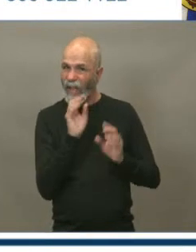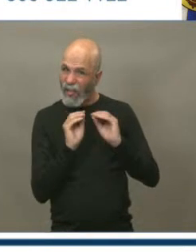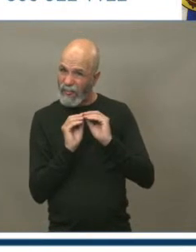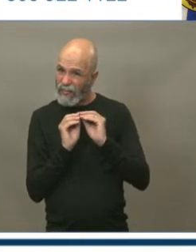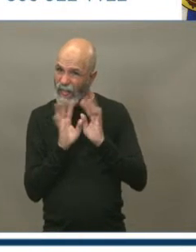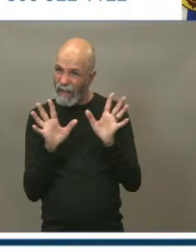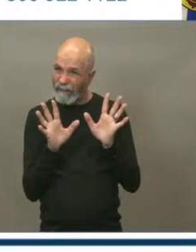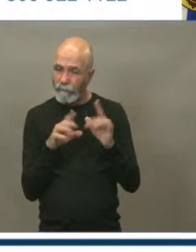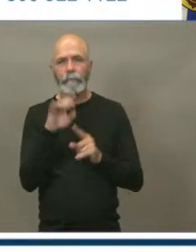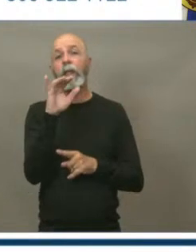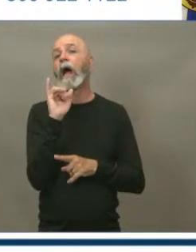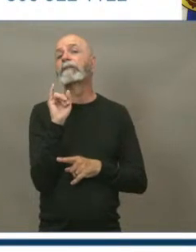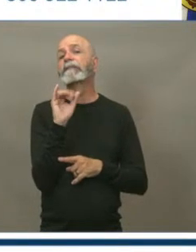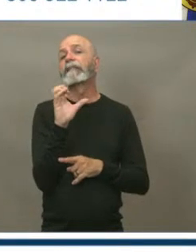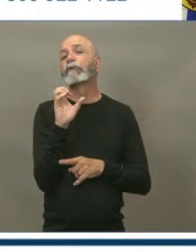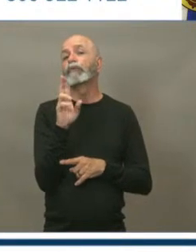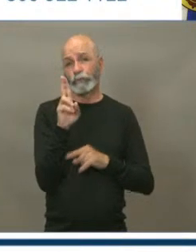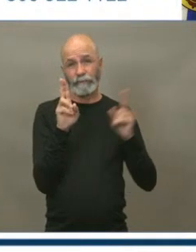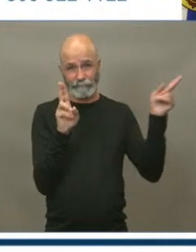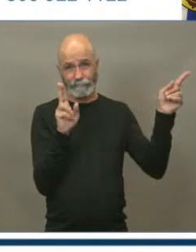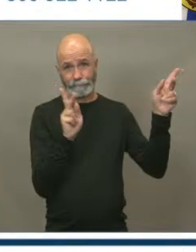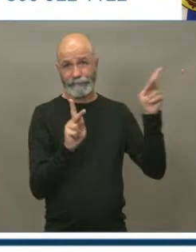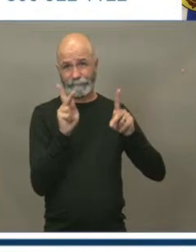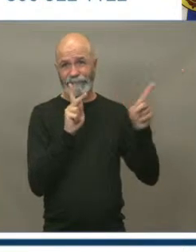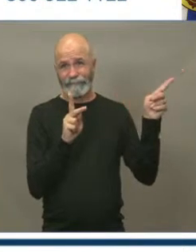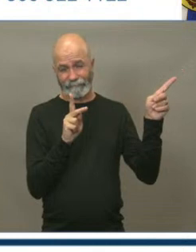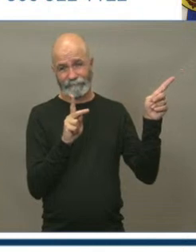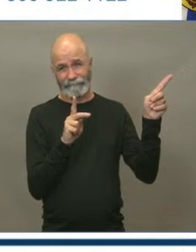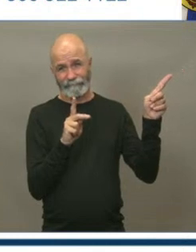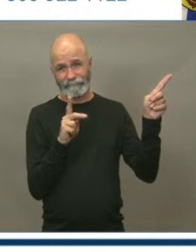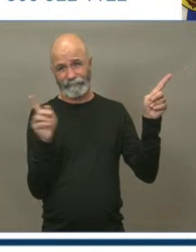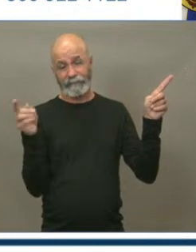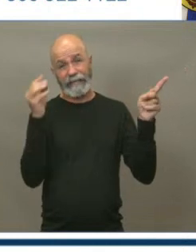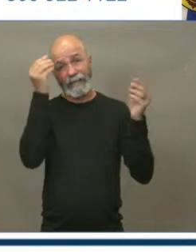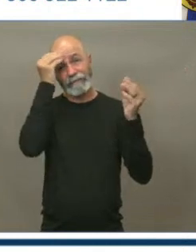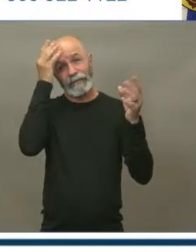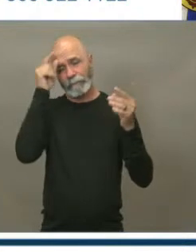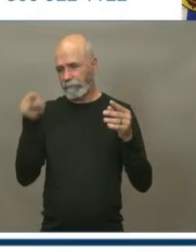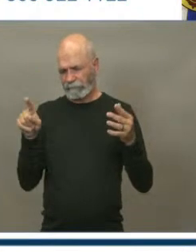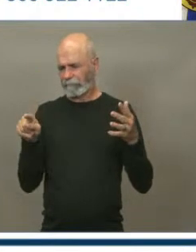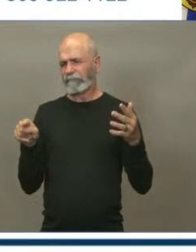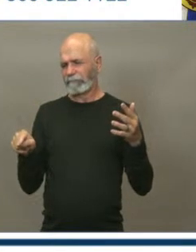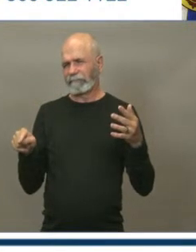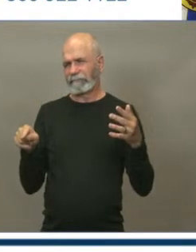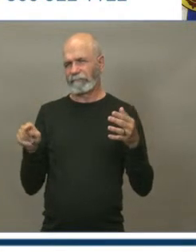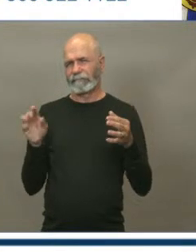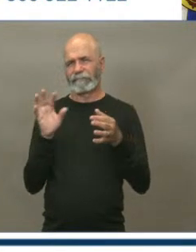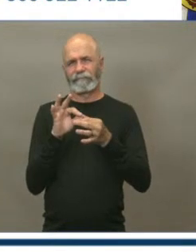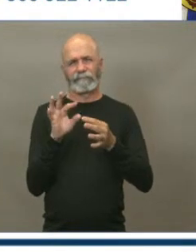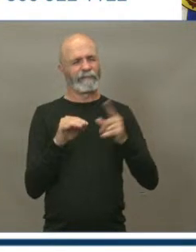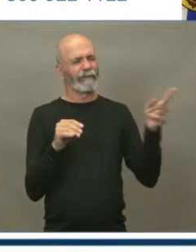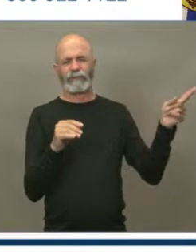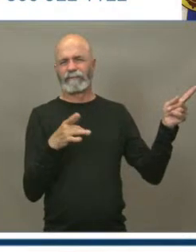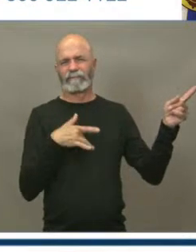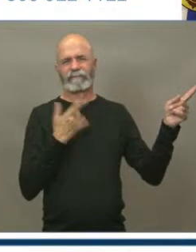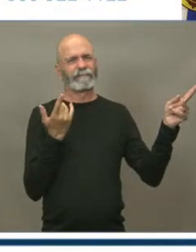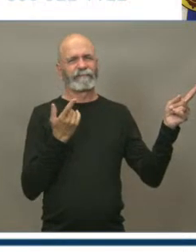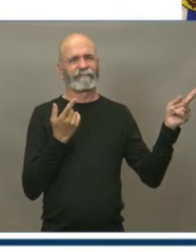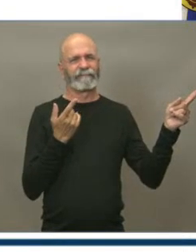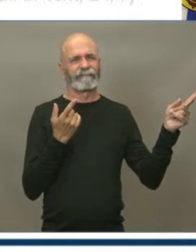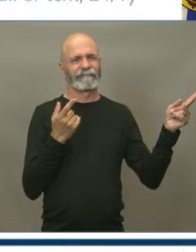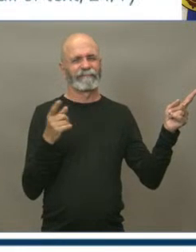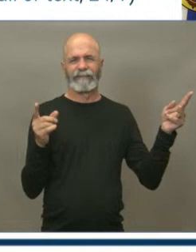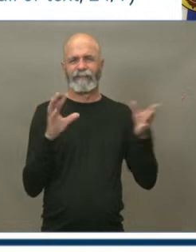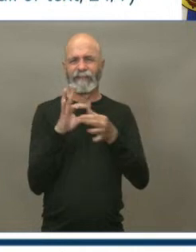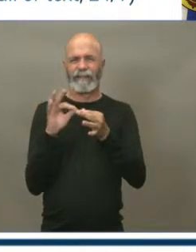status. There are conflicting reports on the number of people in ICU, and also can you give